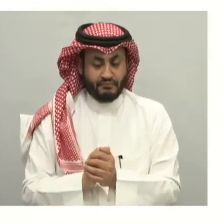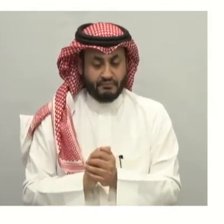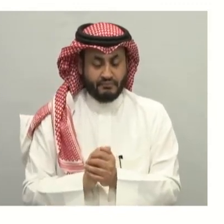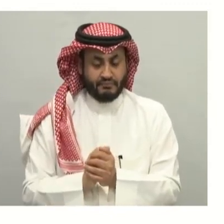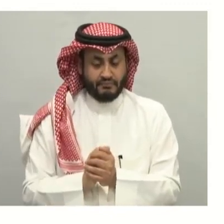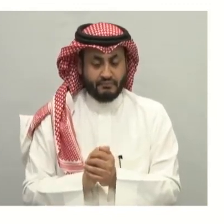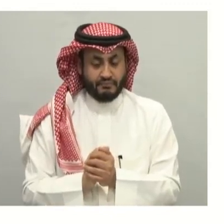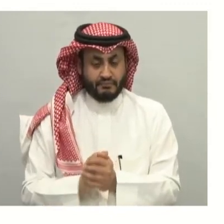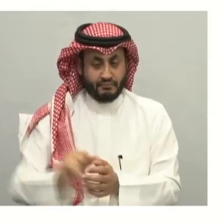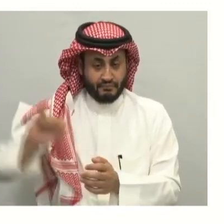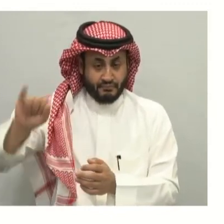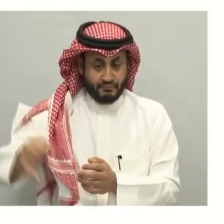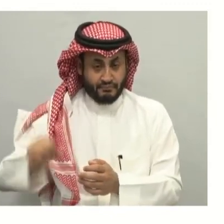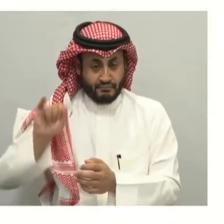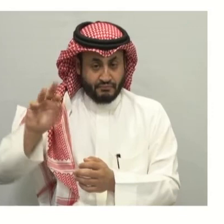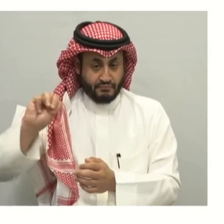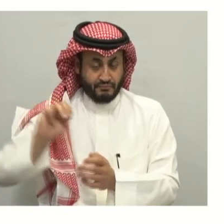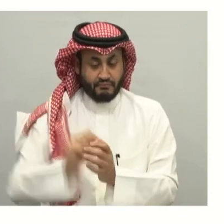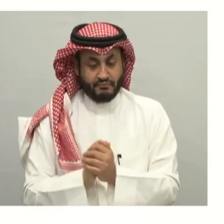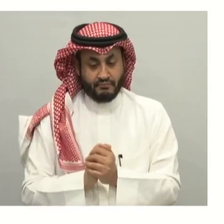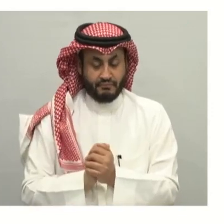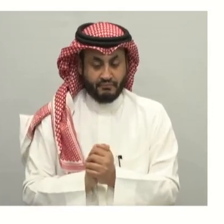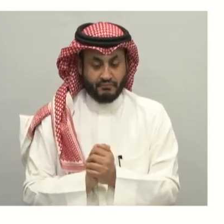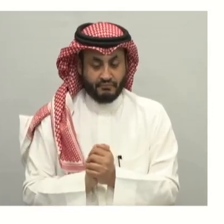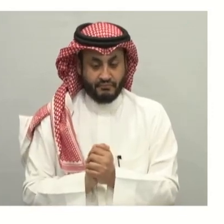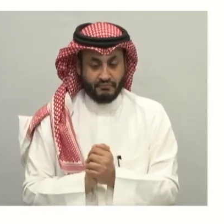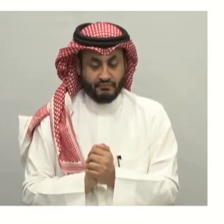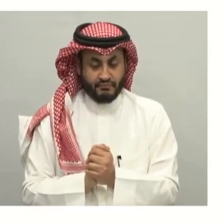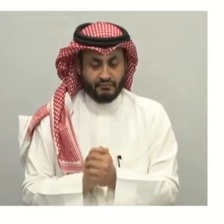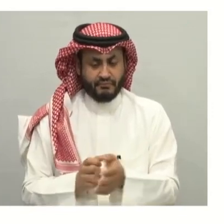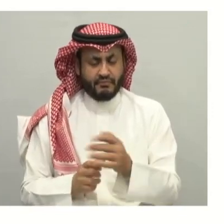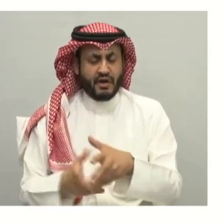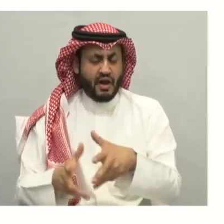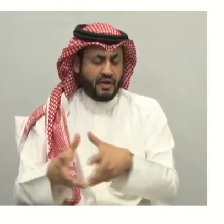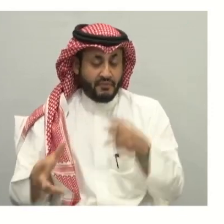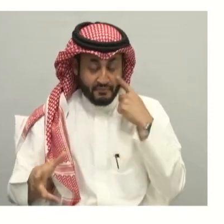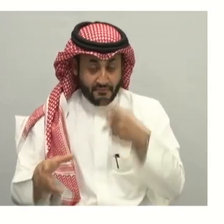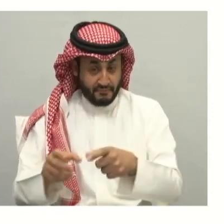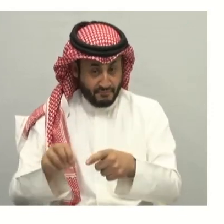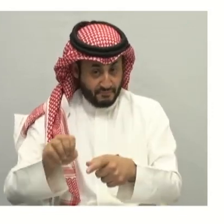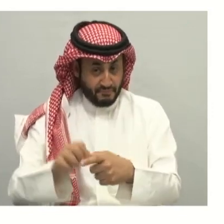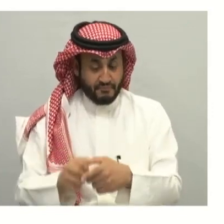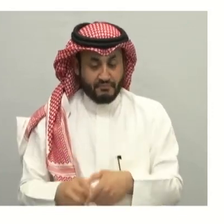I, I, gym. With the I and the E.